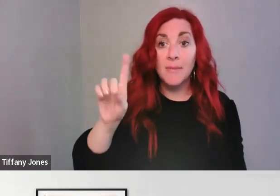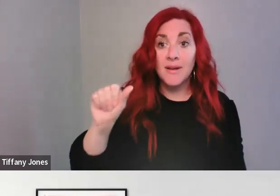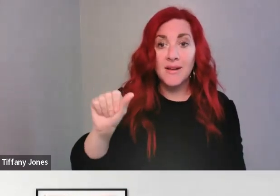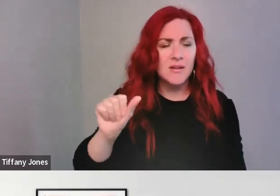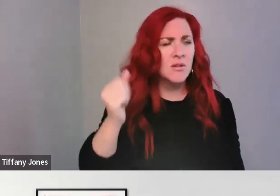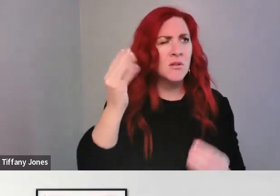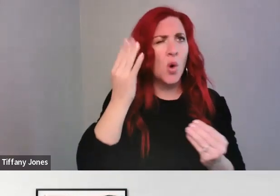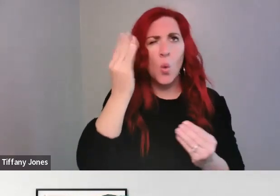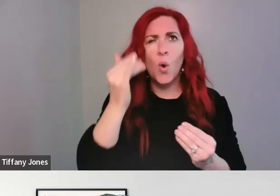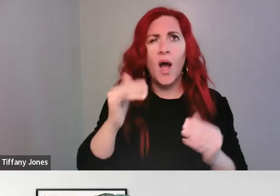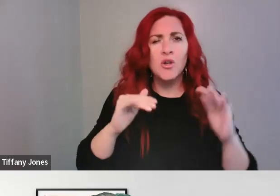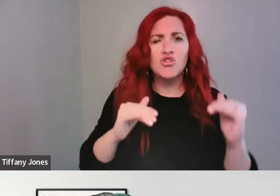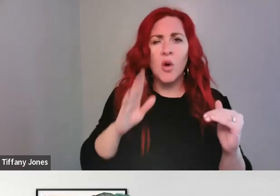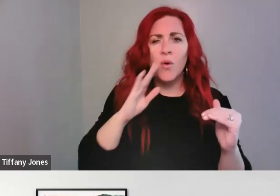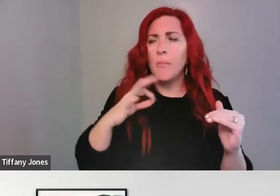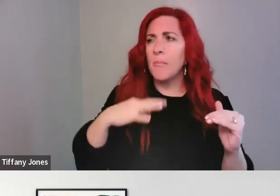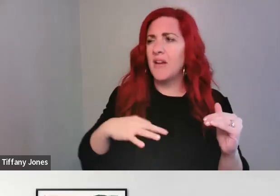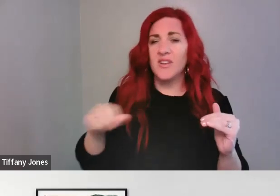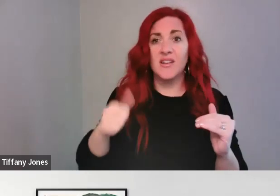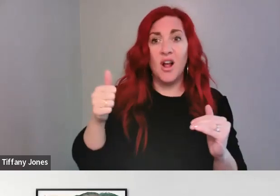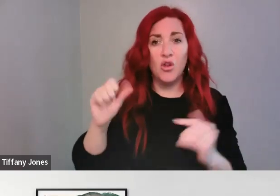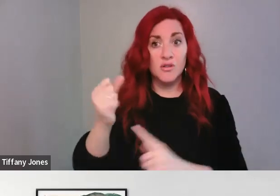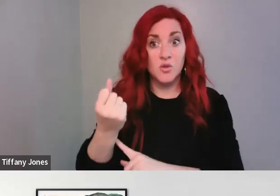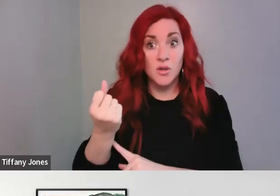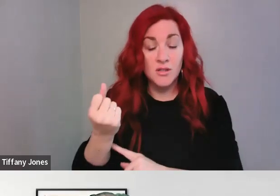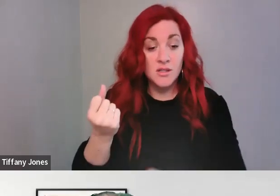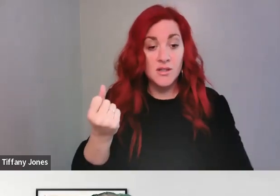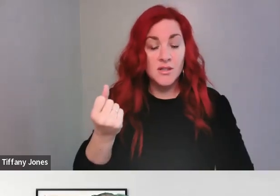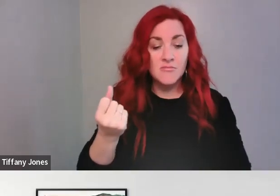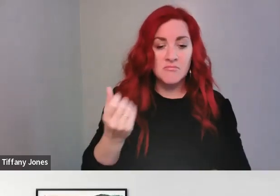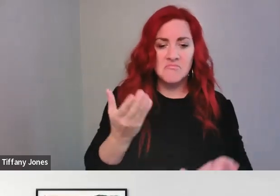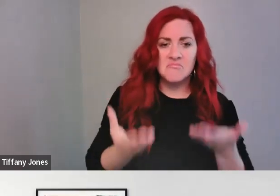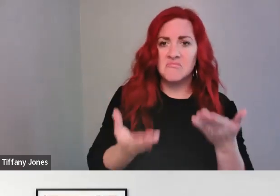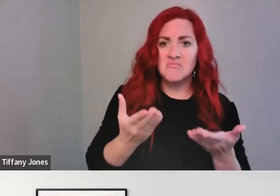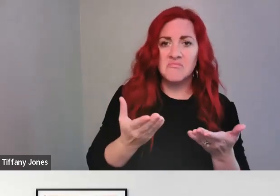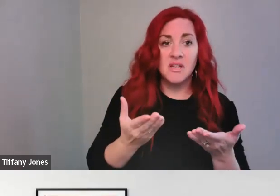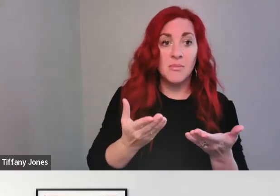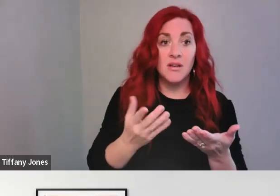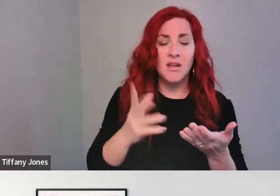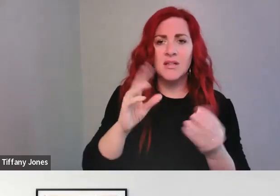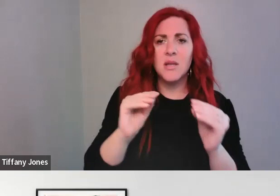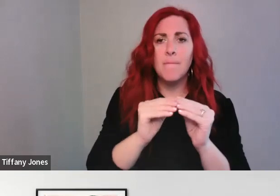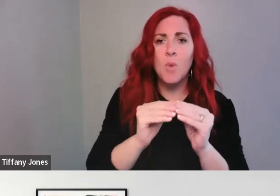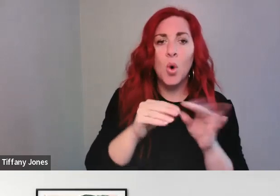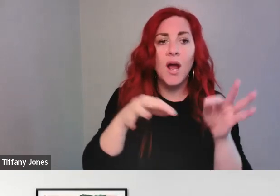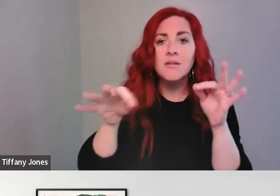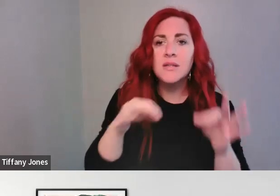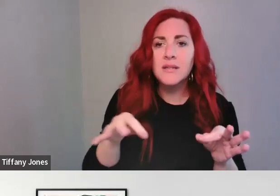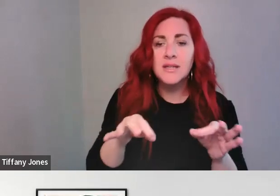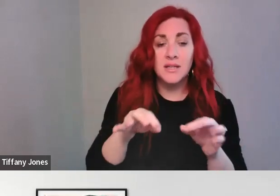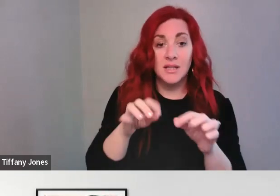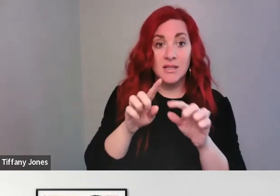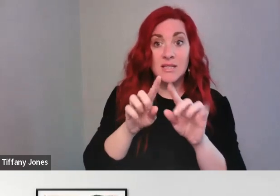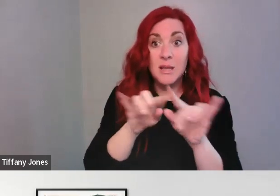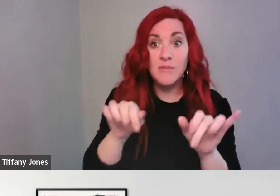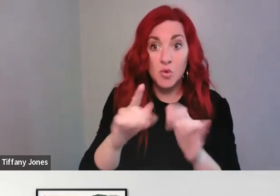would benefit from these things in other settings, and how it could be more of an explanation as you're requesting these